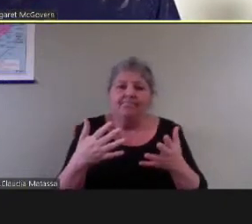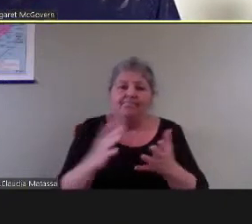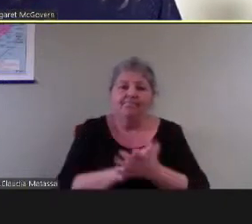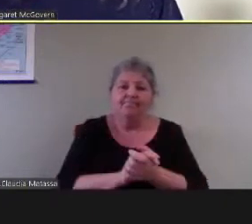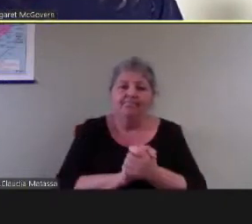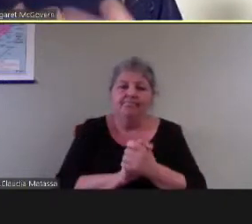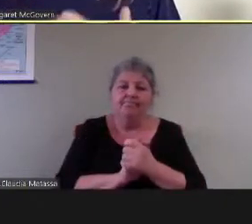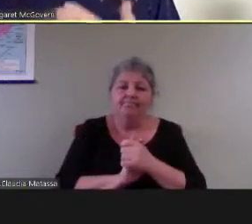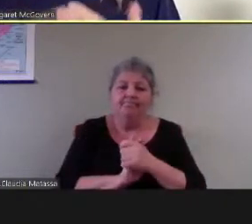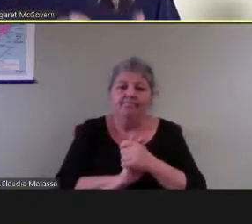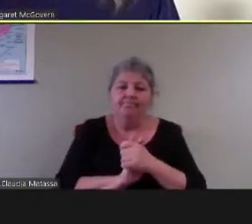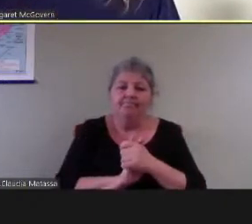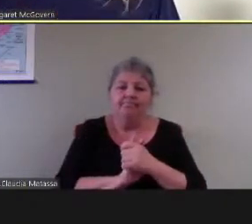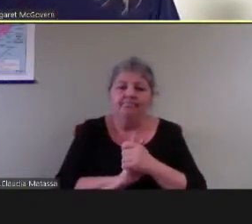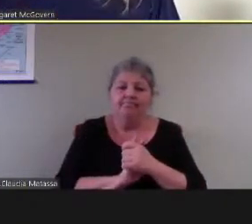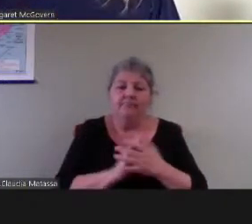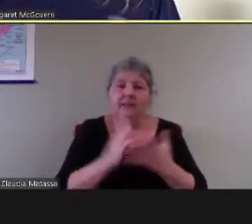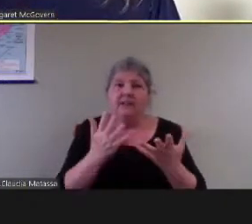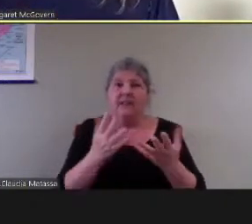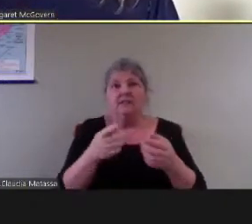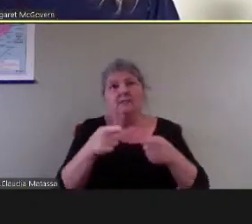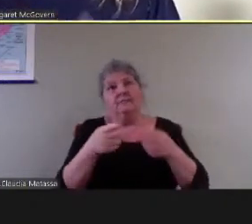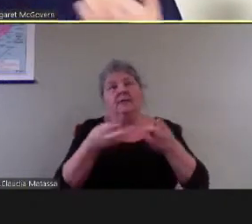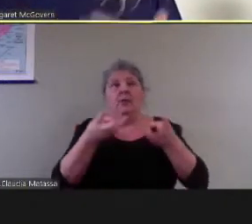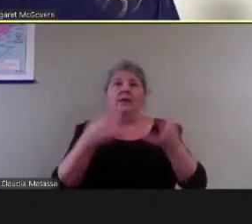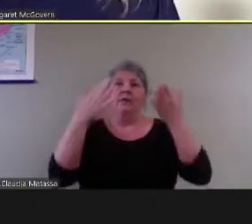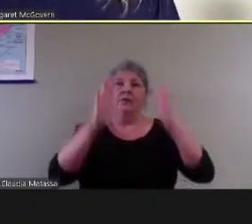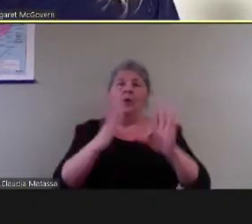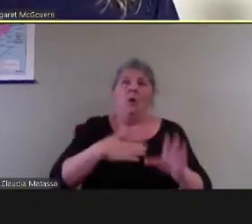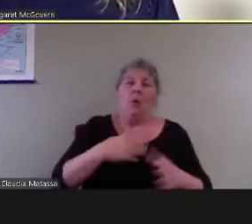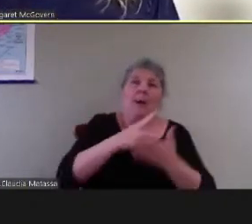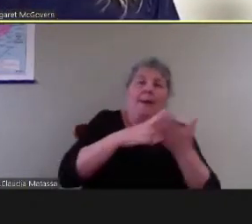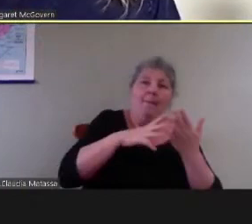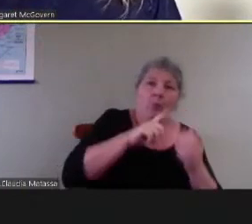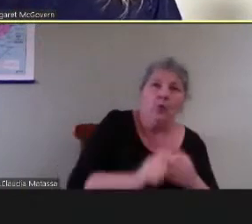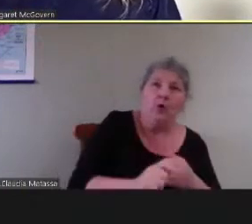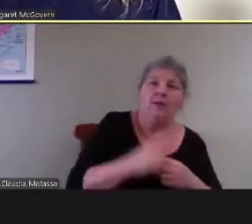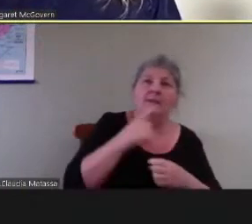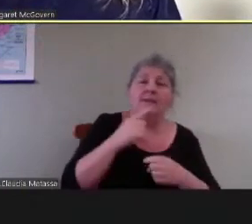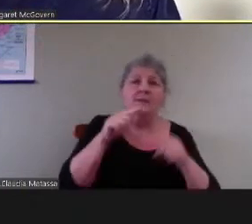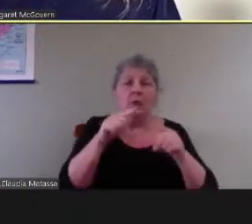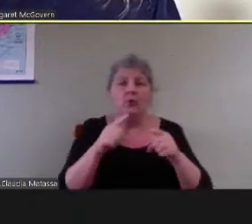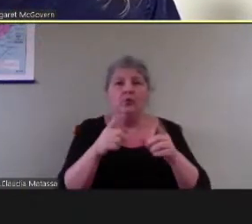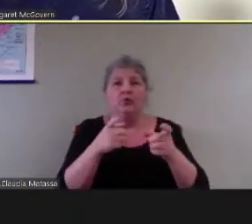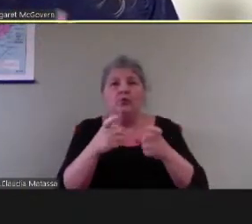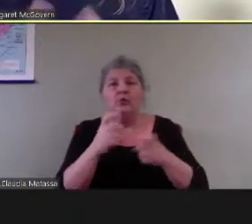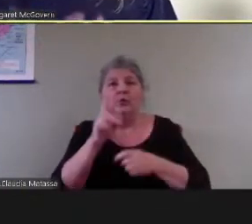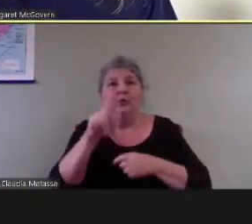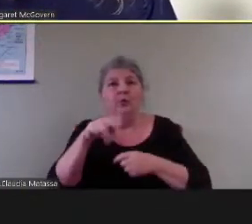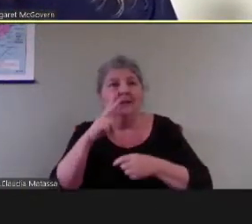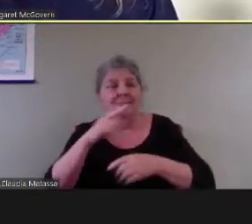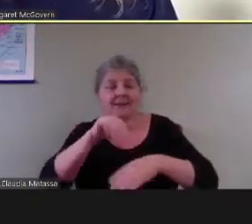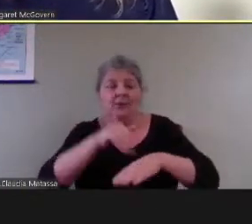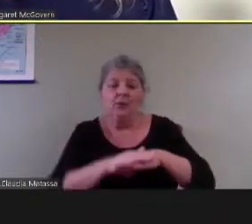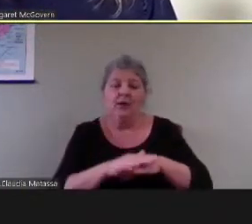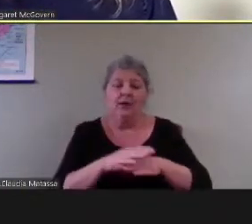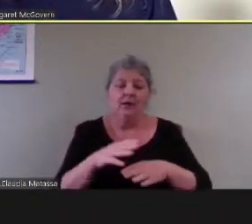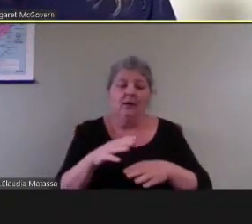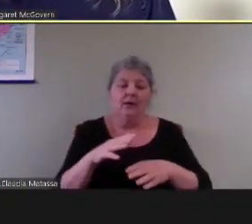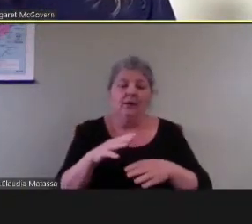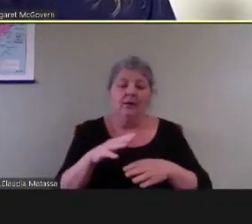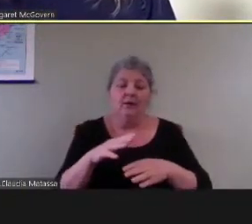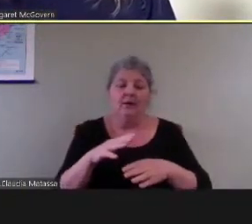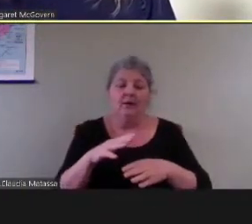means of showing worthiness or of having other needs met. And so what we are supporting people to